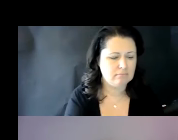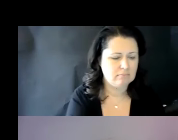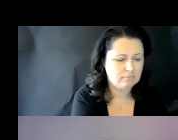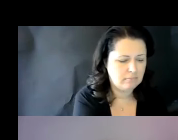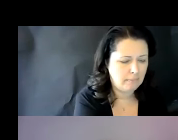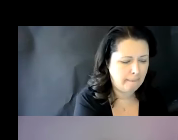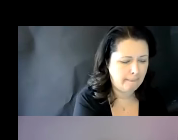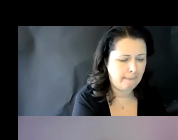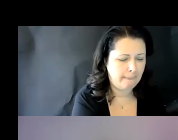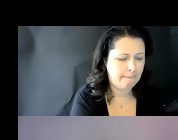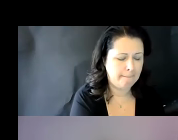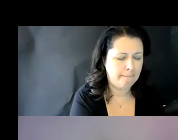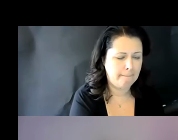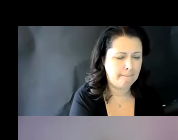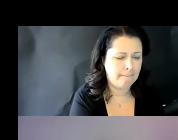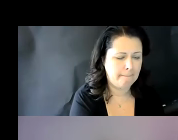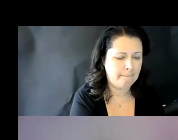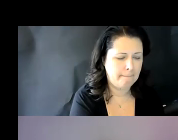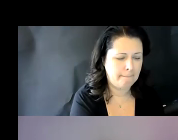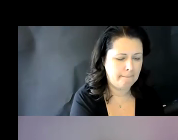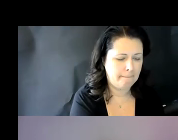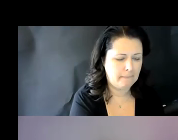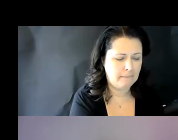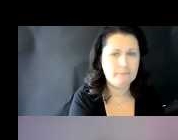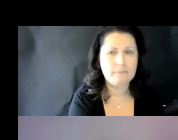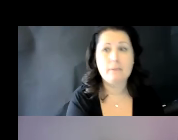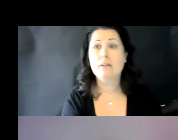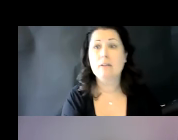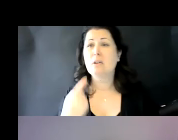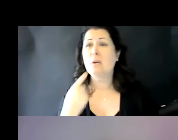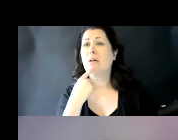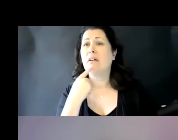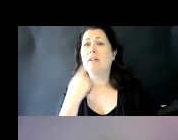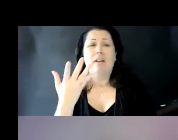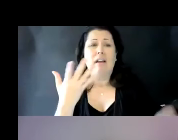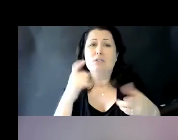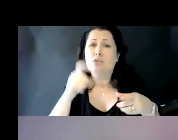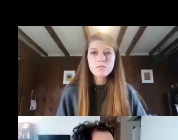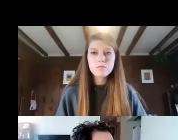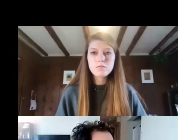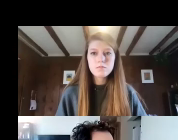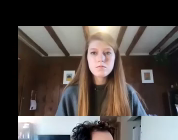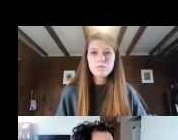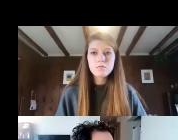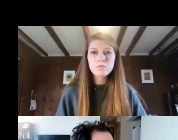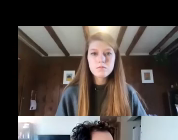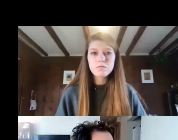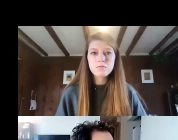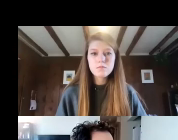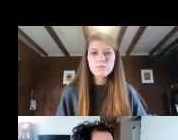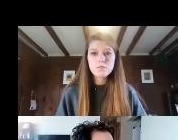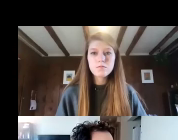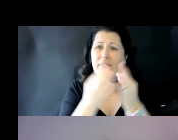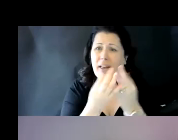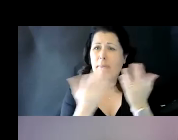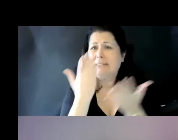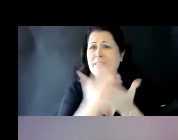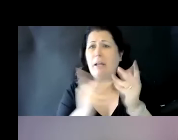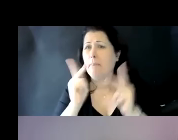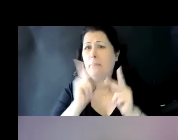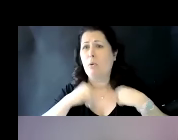some people. You know, you're saying just things like having trusting relationships with family. Some people don't have family that they can have trusting relationships